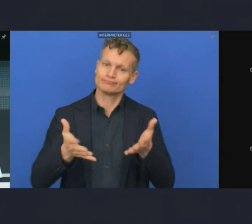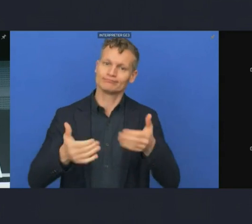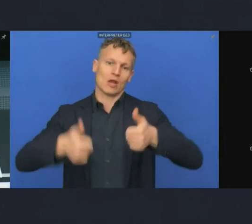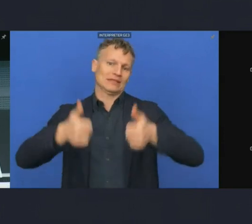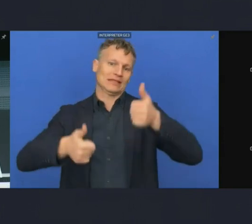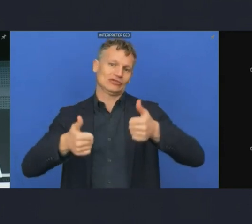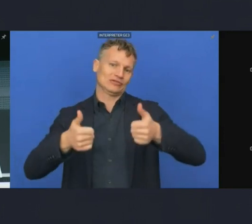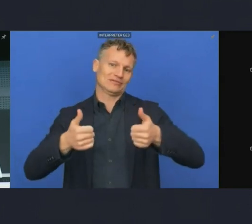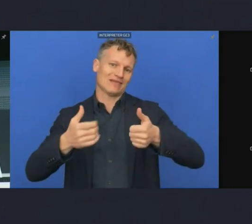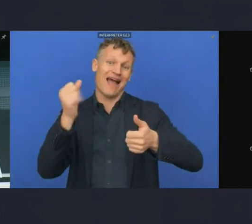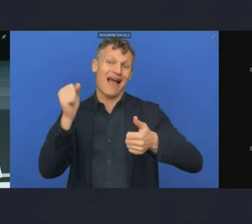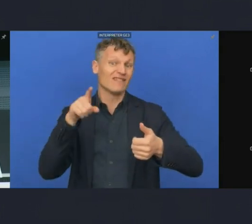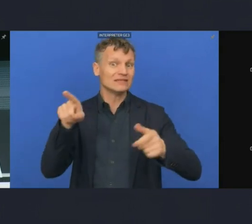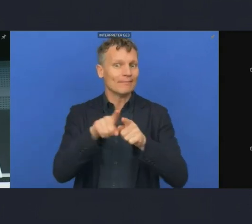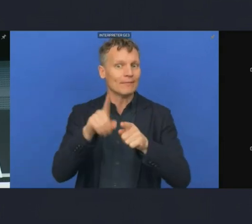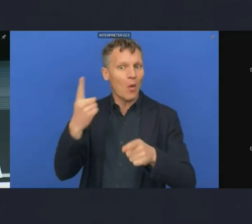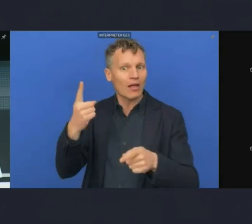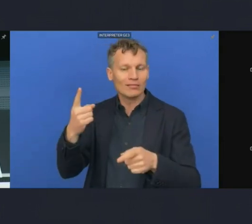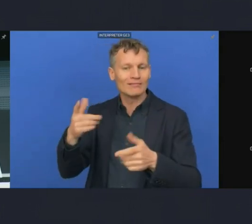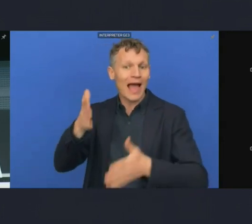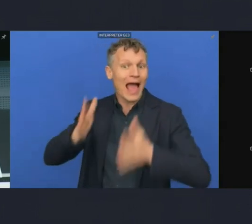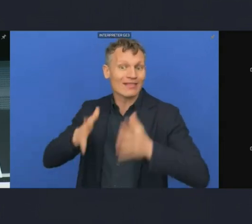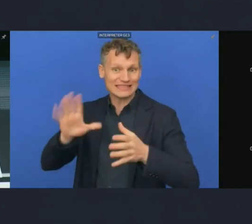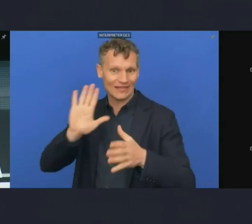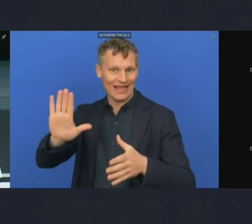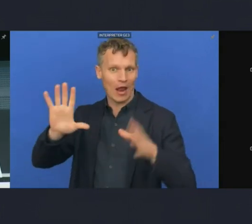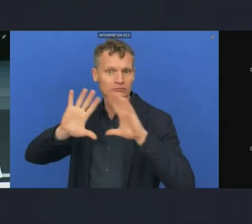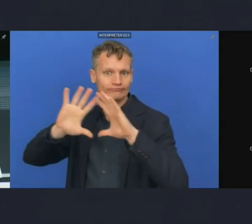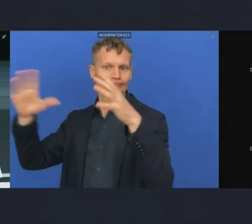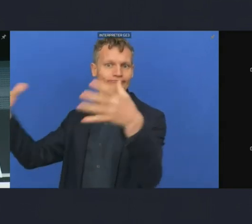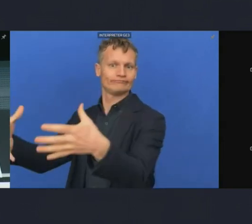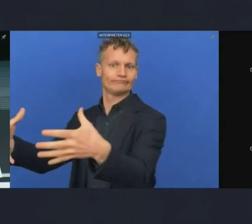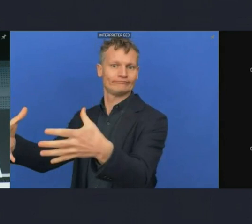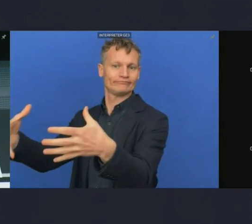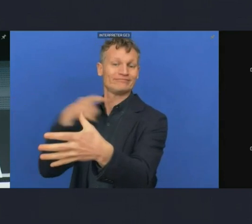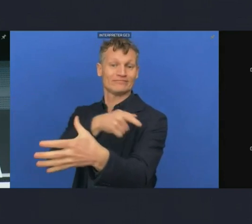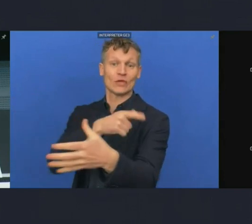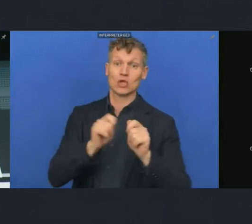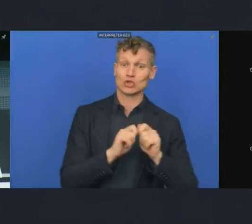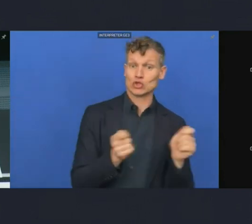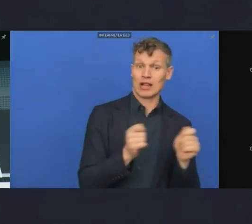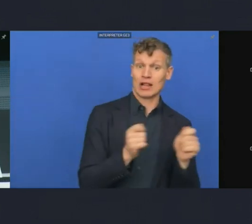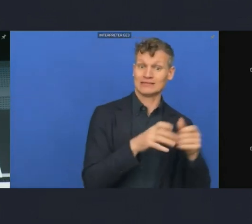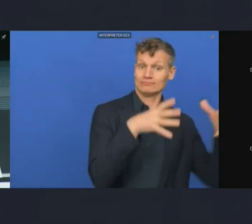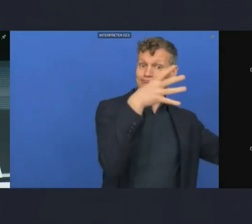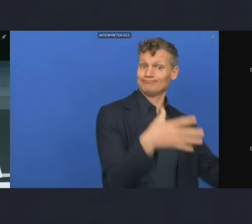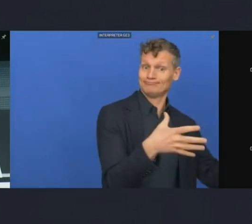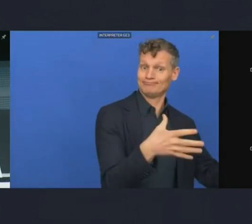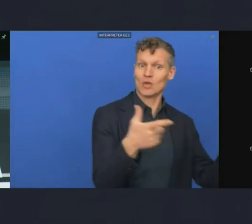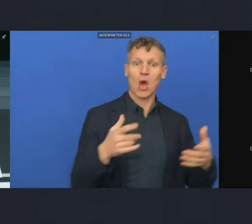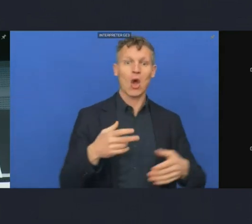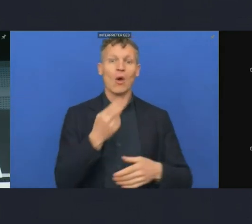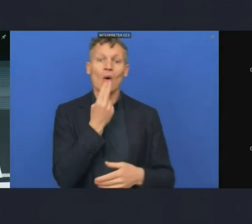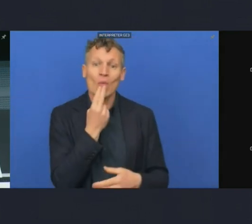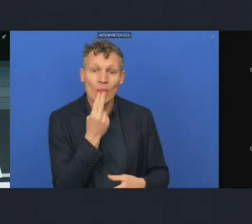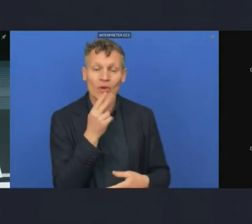the journalists, another one for the other officials. And we succeed, and we really organize